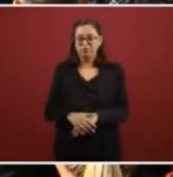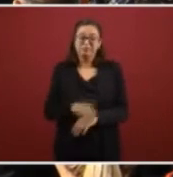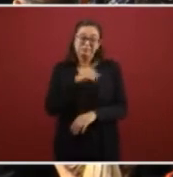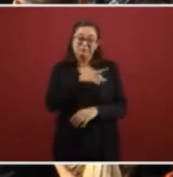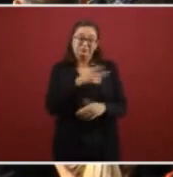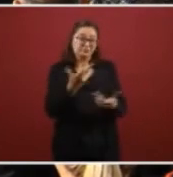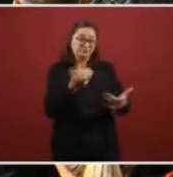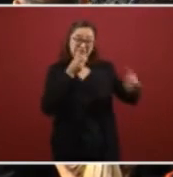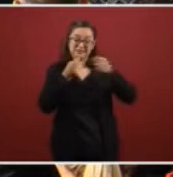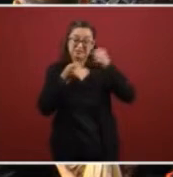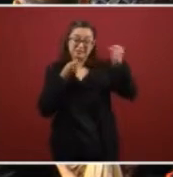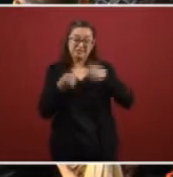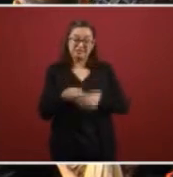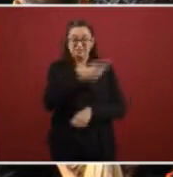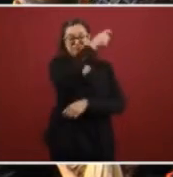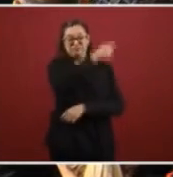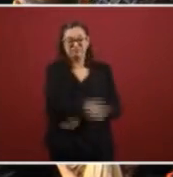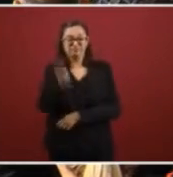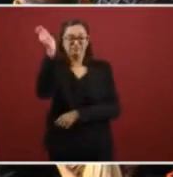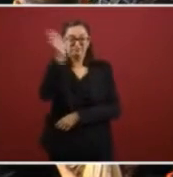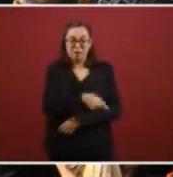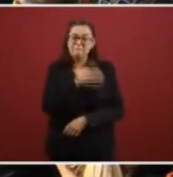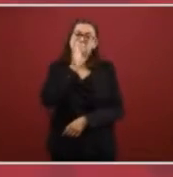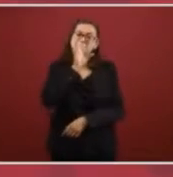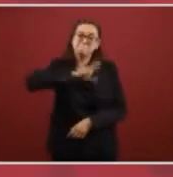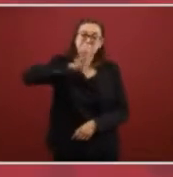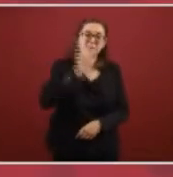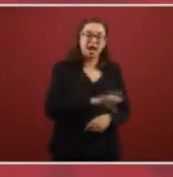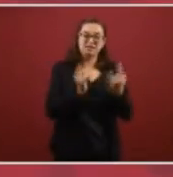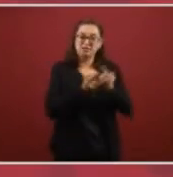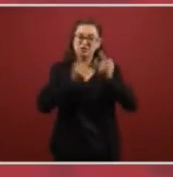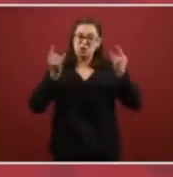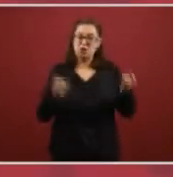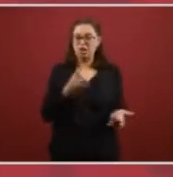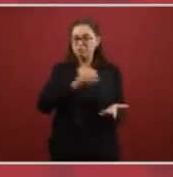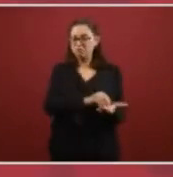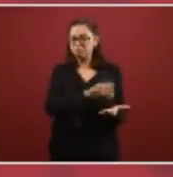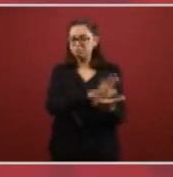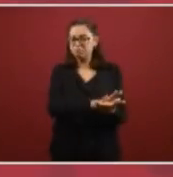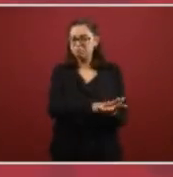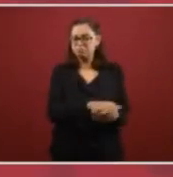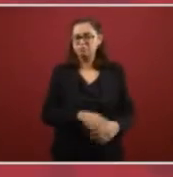That was a tactic that the press had in history.